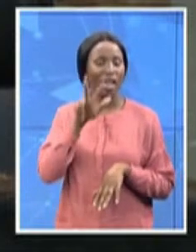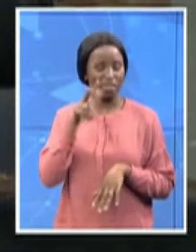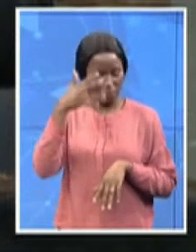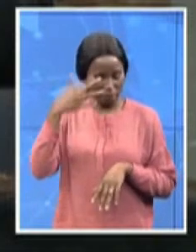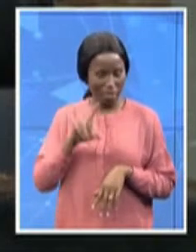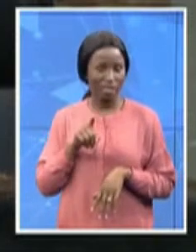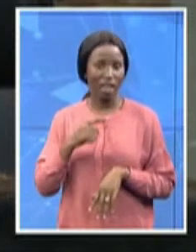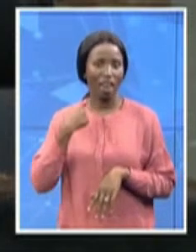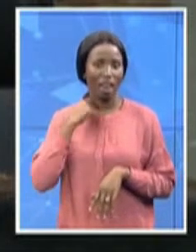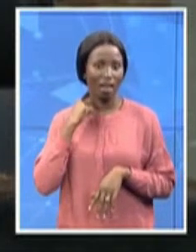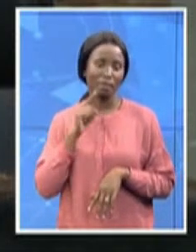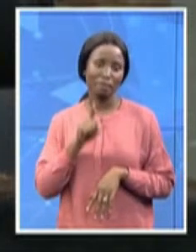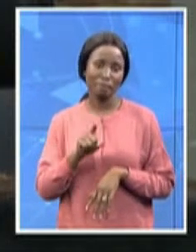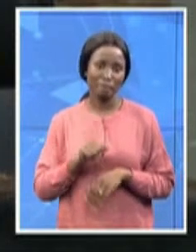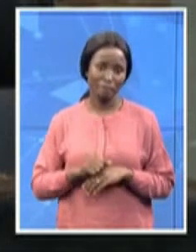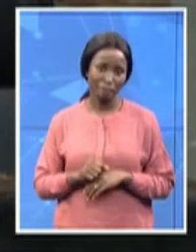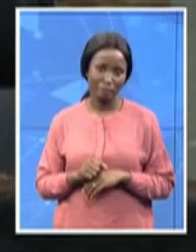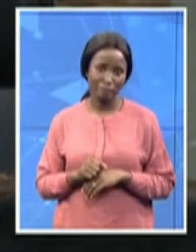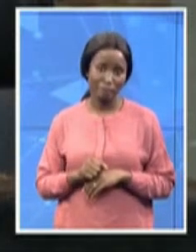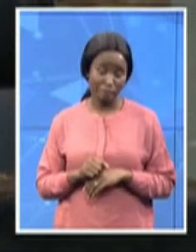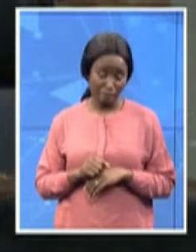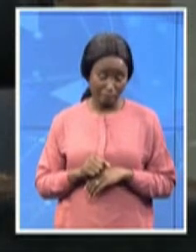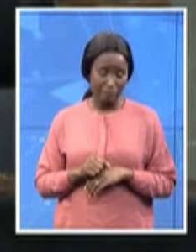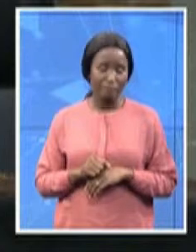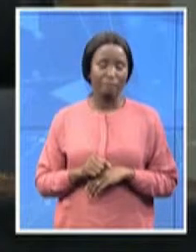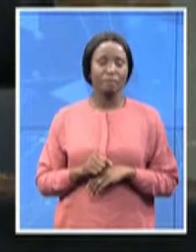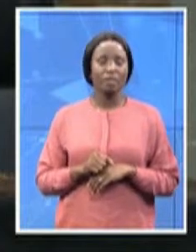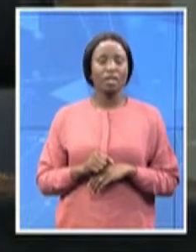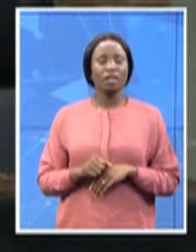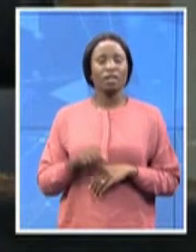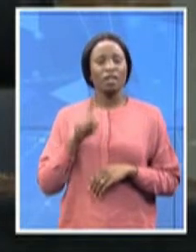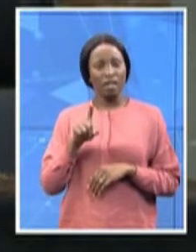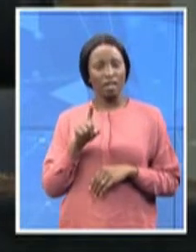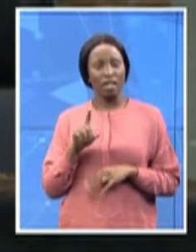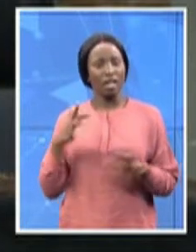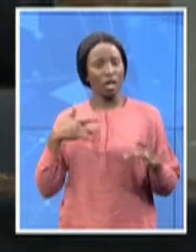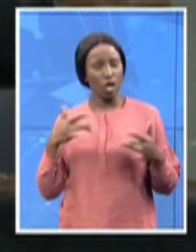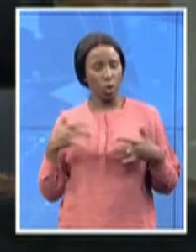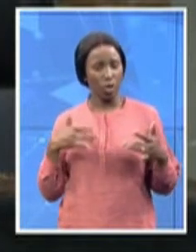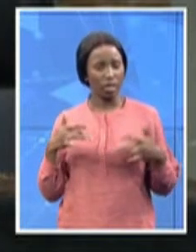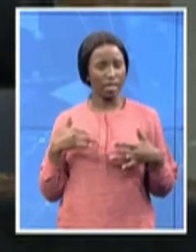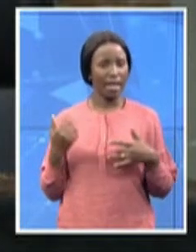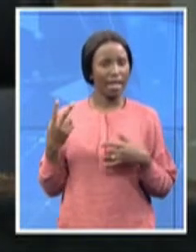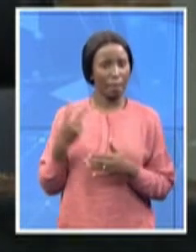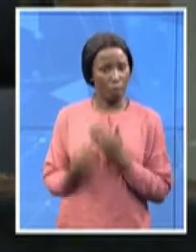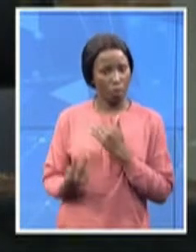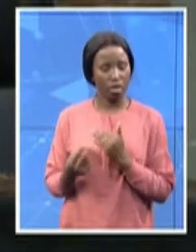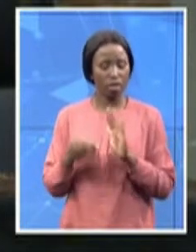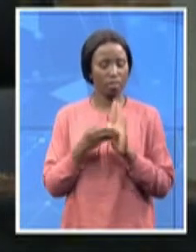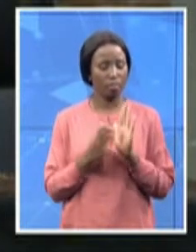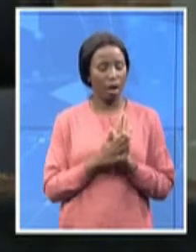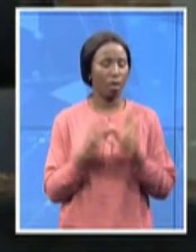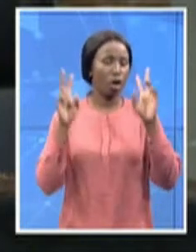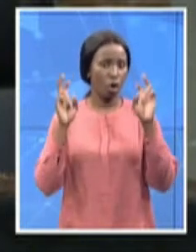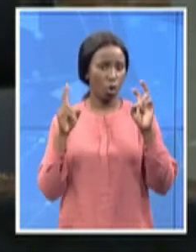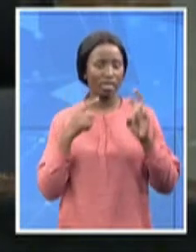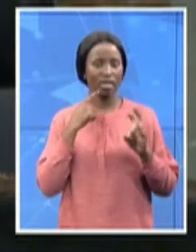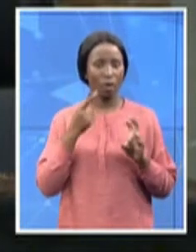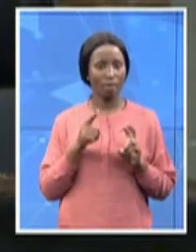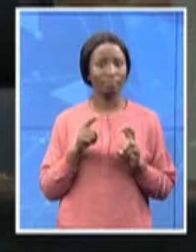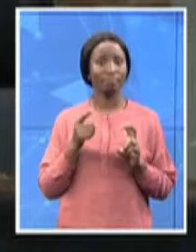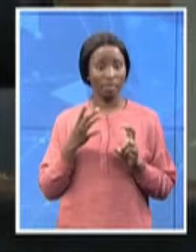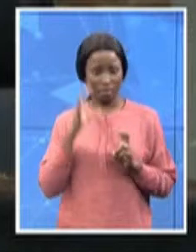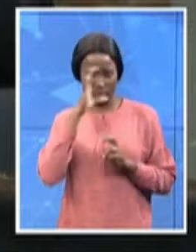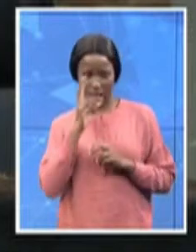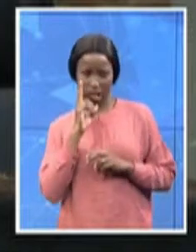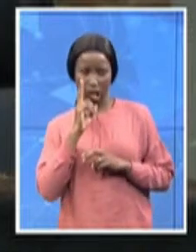While 2 of these concerns may be grounded in the code, the suspicion of money laundering cannot. This